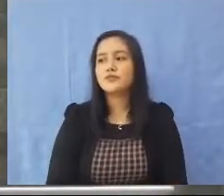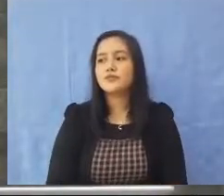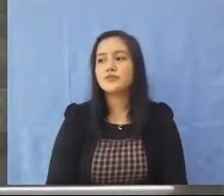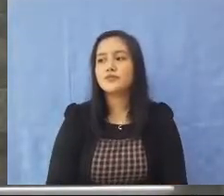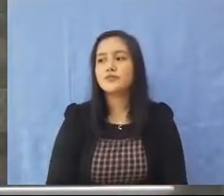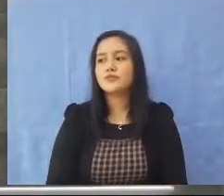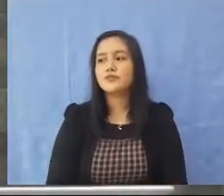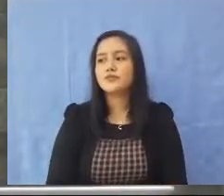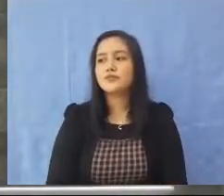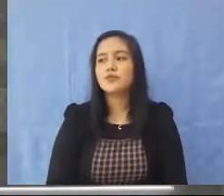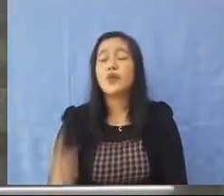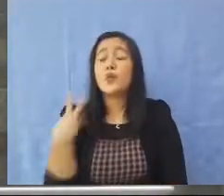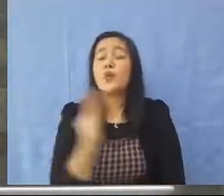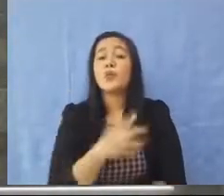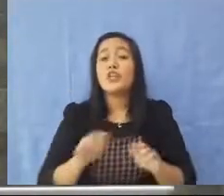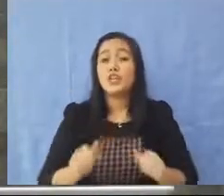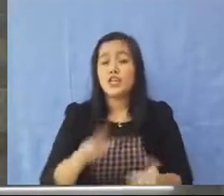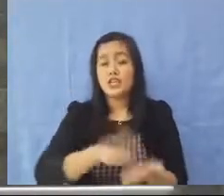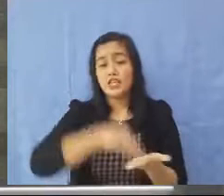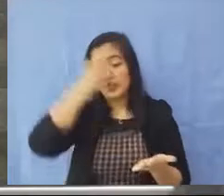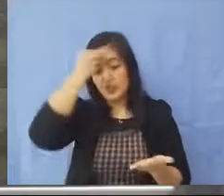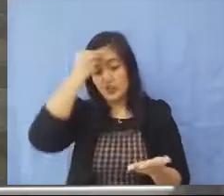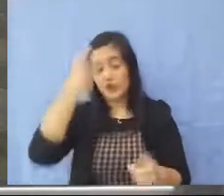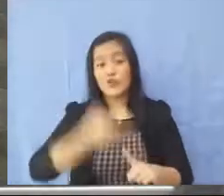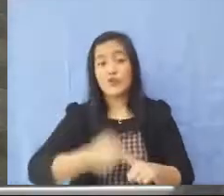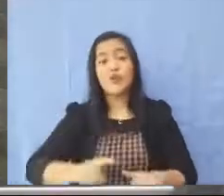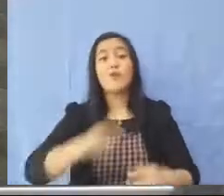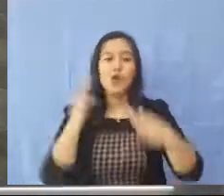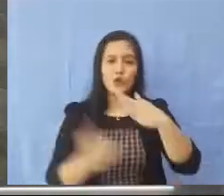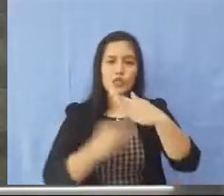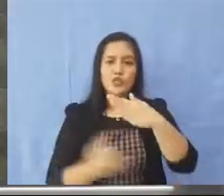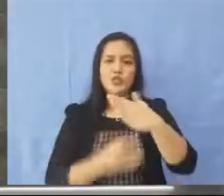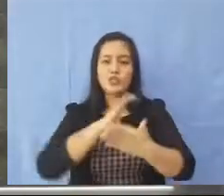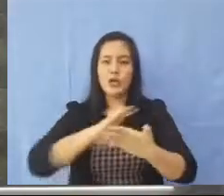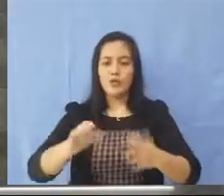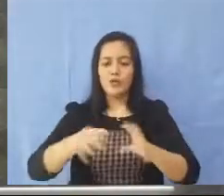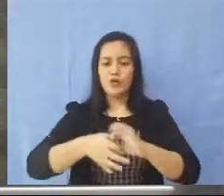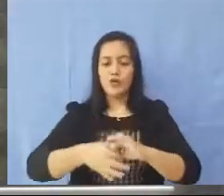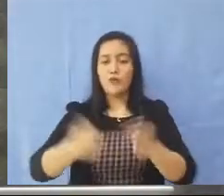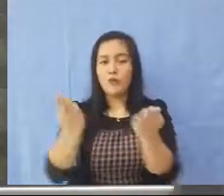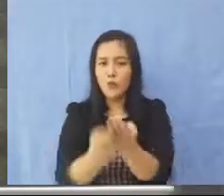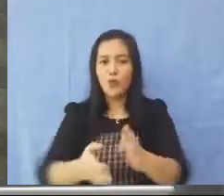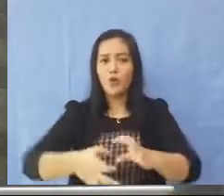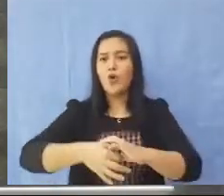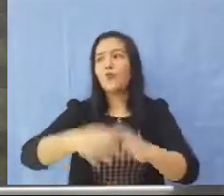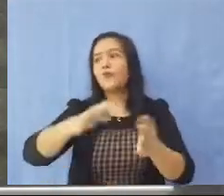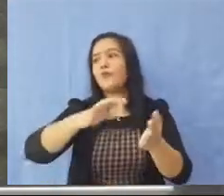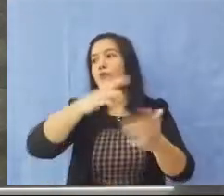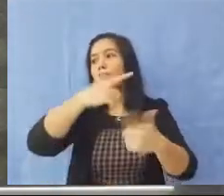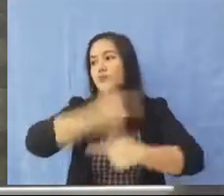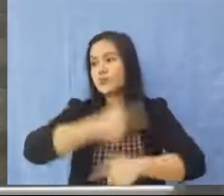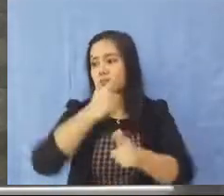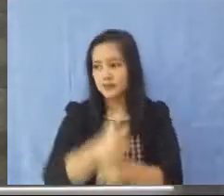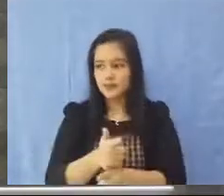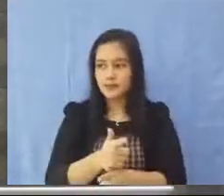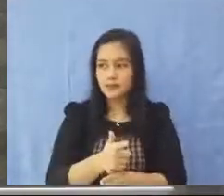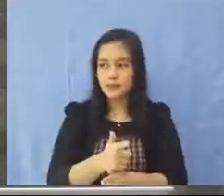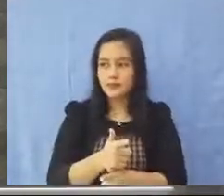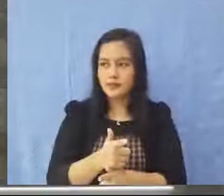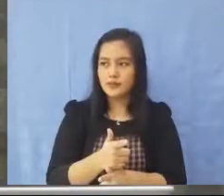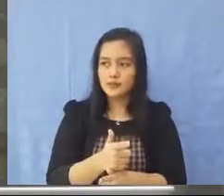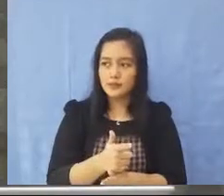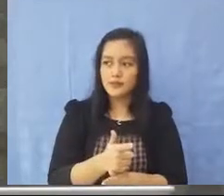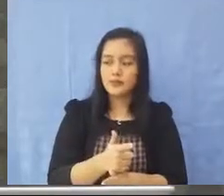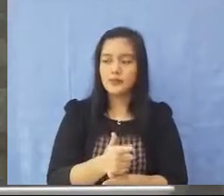outline pagdating sa foundational chapters ng book of Genesis. Alright? At diniscuss ko nga po sa inyo na dyan